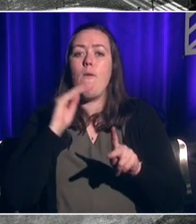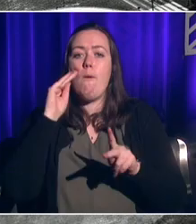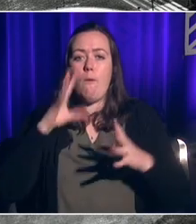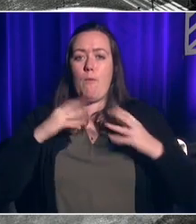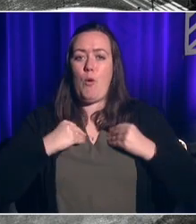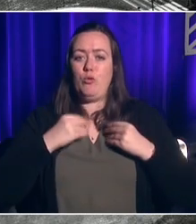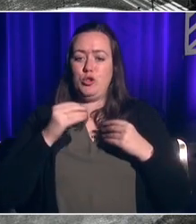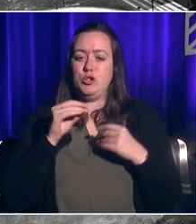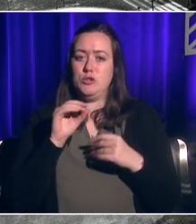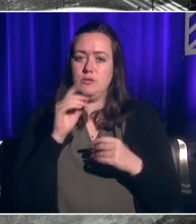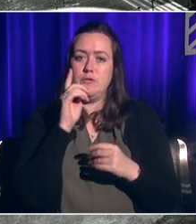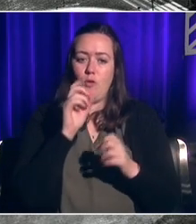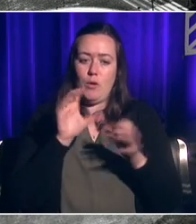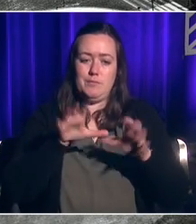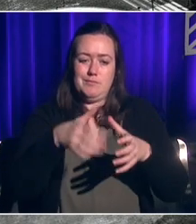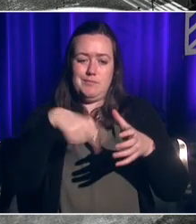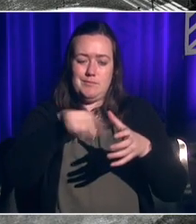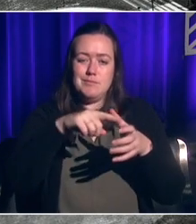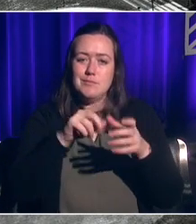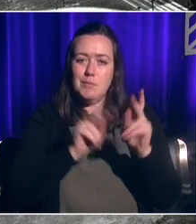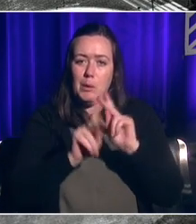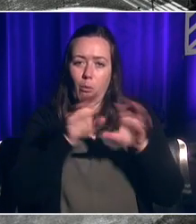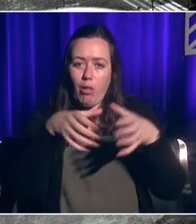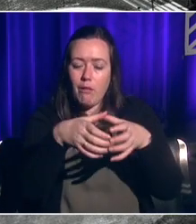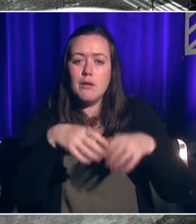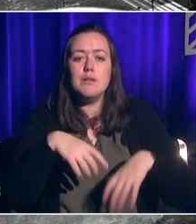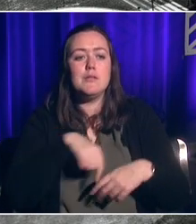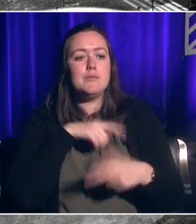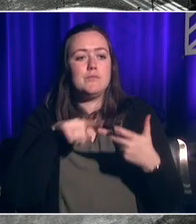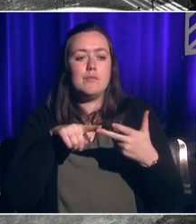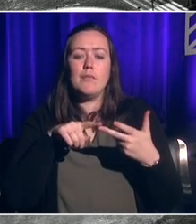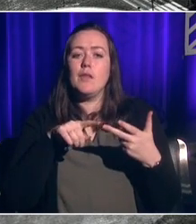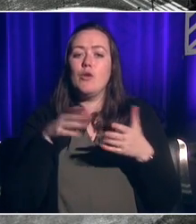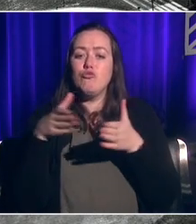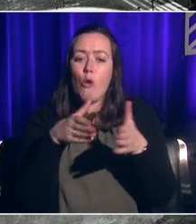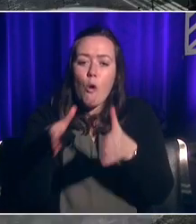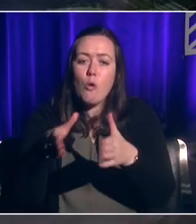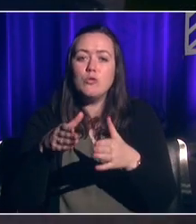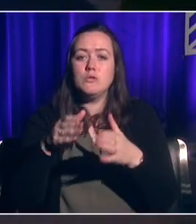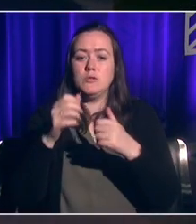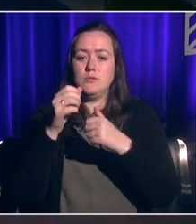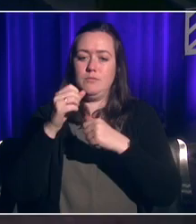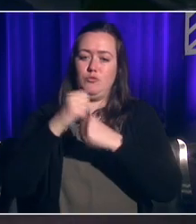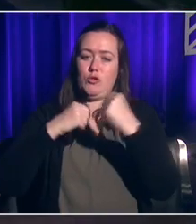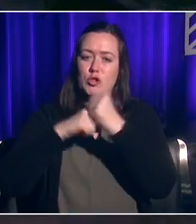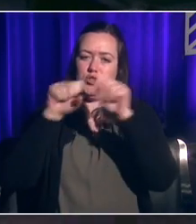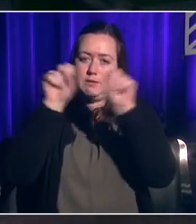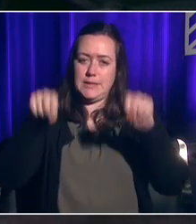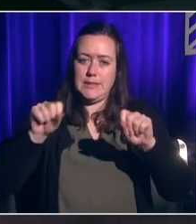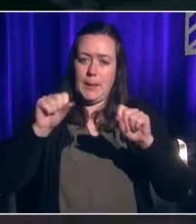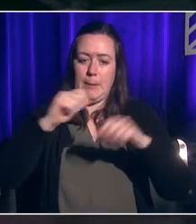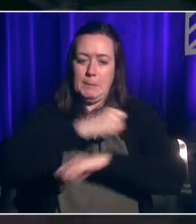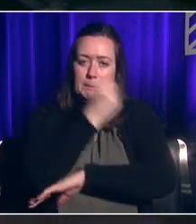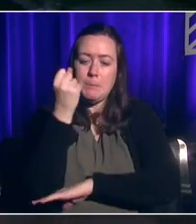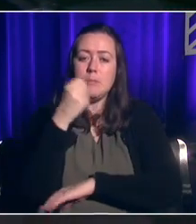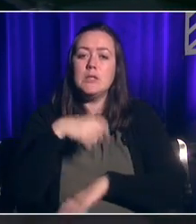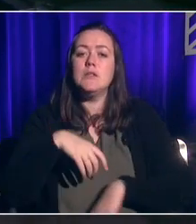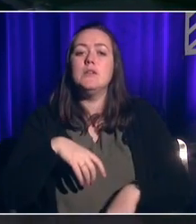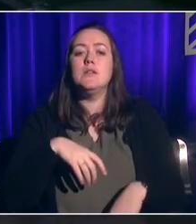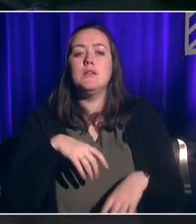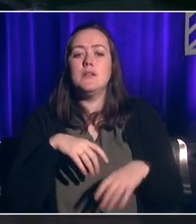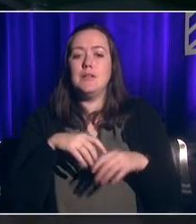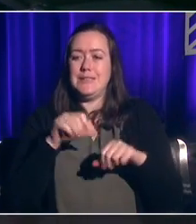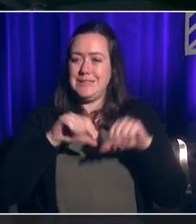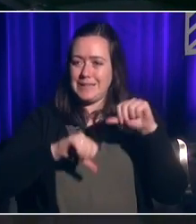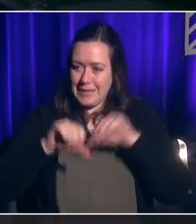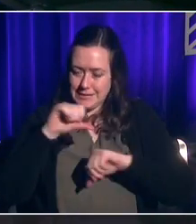did. We doubled down and created a middle class. We created the roads and the infrastructure. We created the sciences that later allowed us to